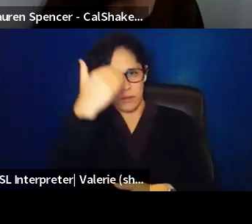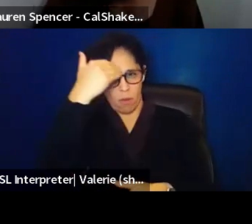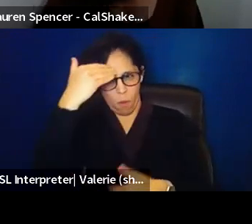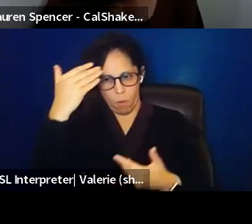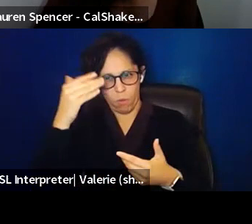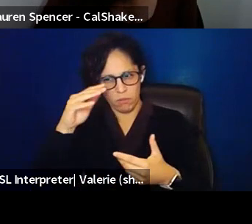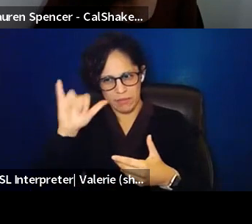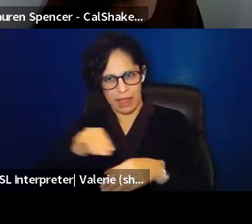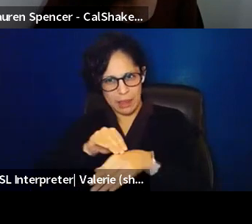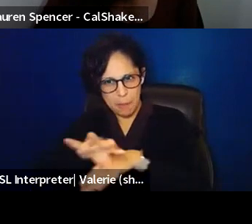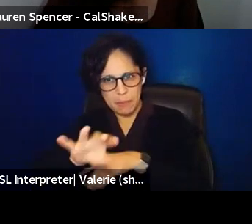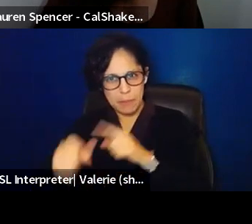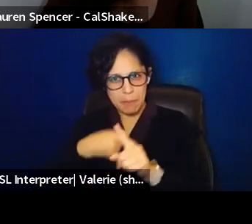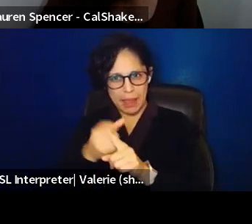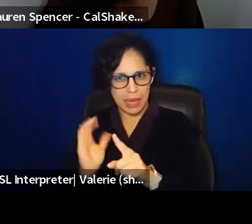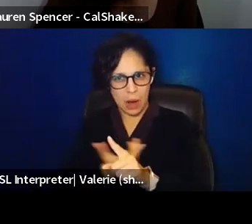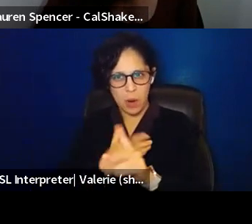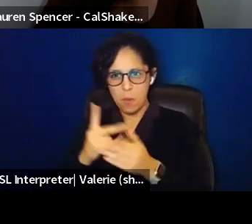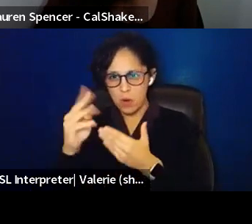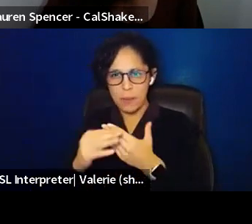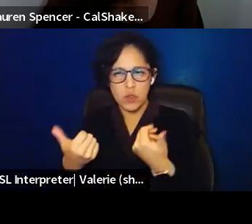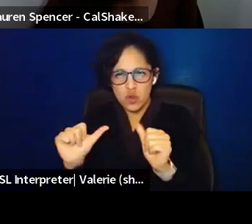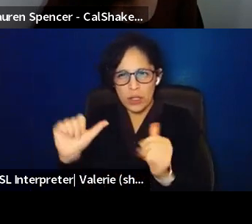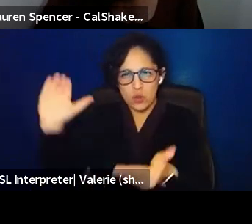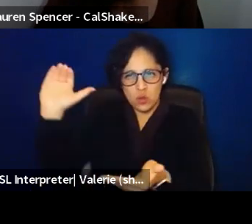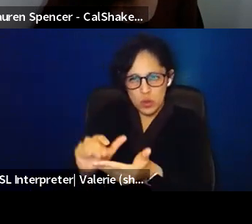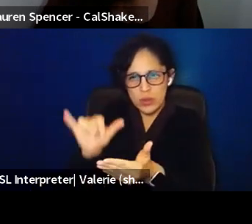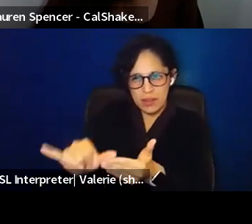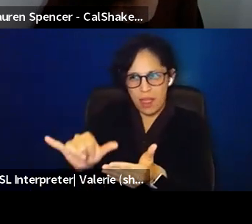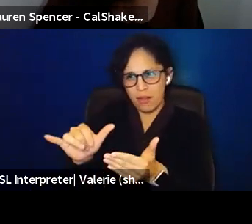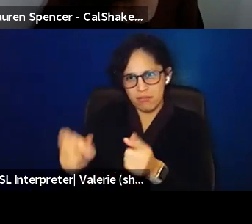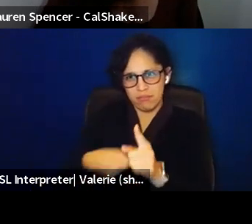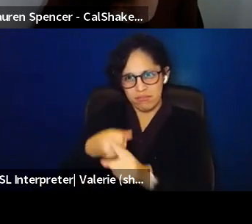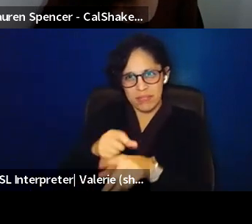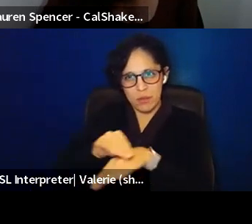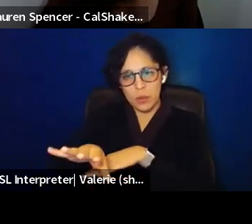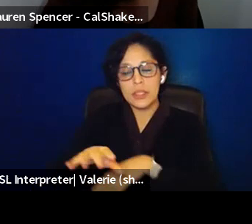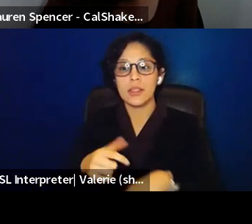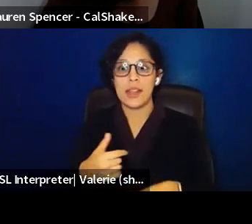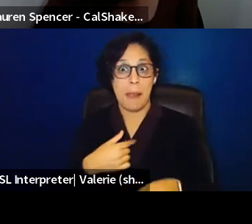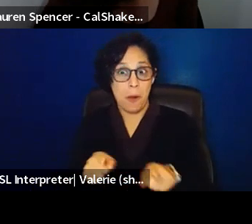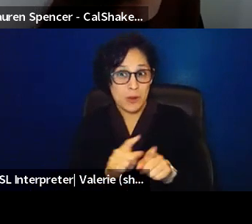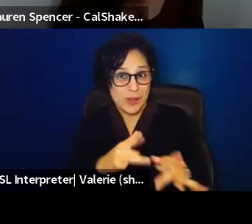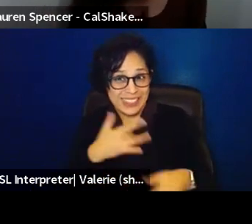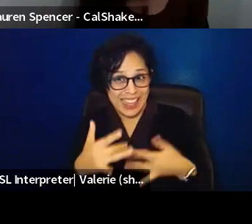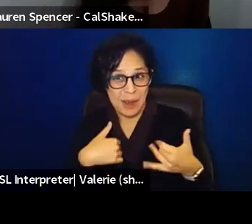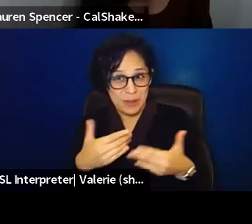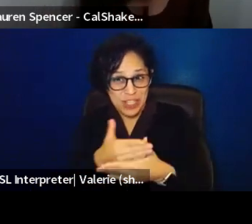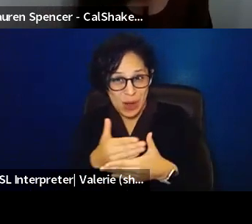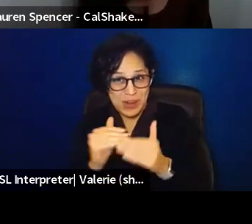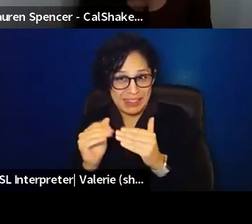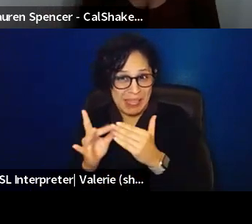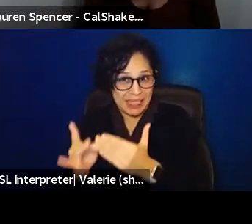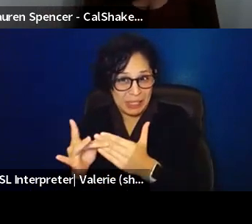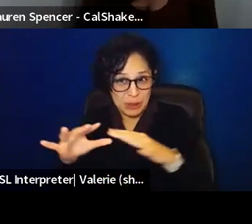undercut some of that. The thing I should also name, which is really exciting for me, is this is the first time I'm actually sharing leadership or